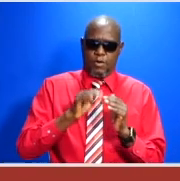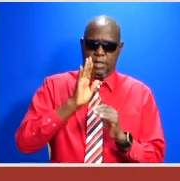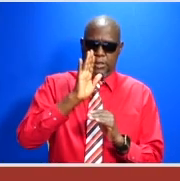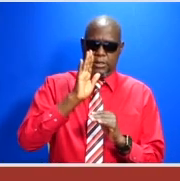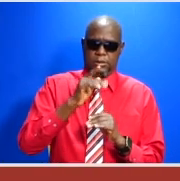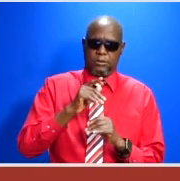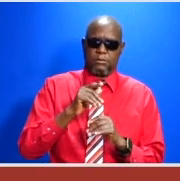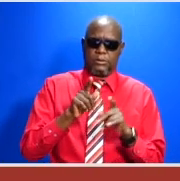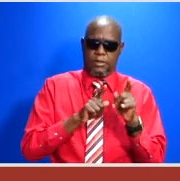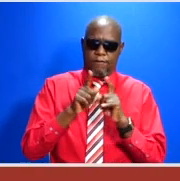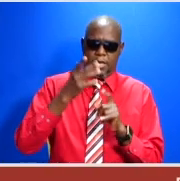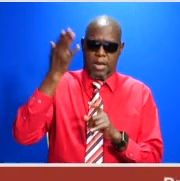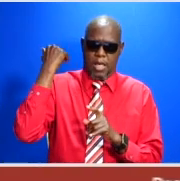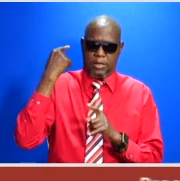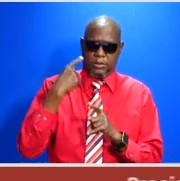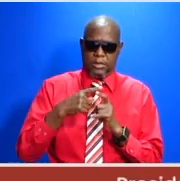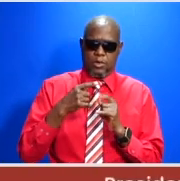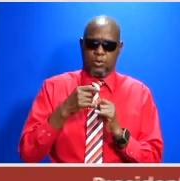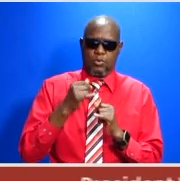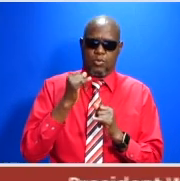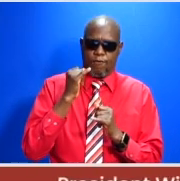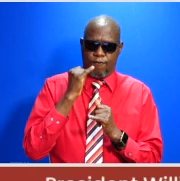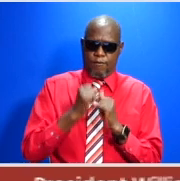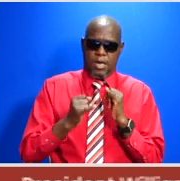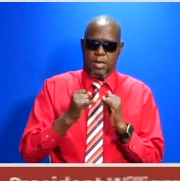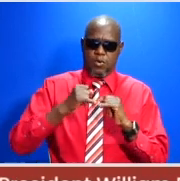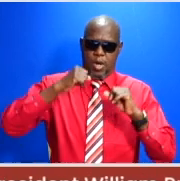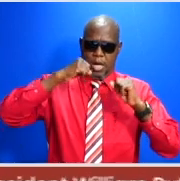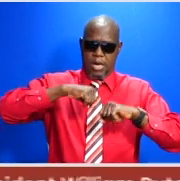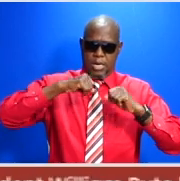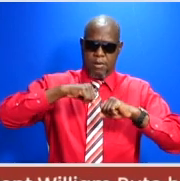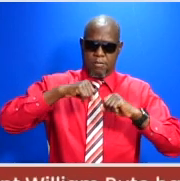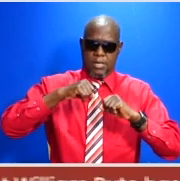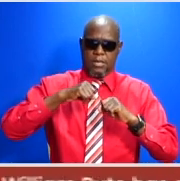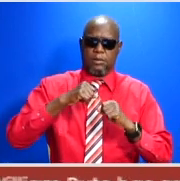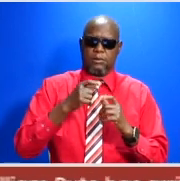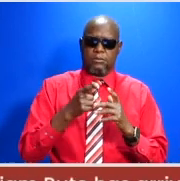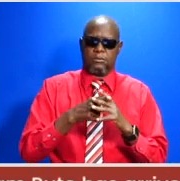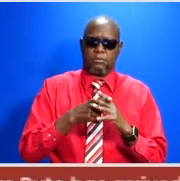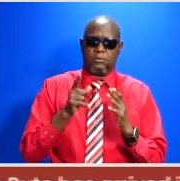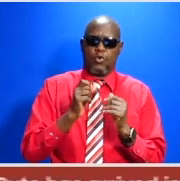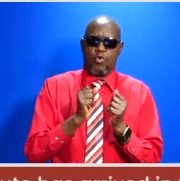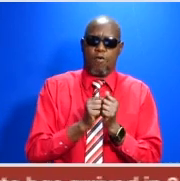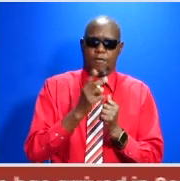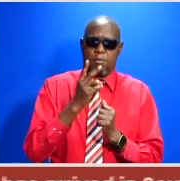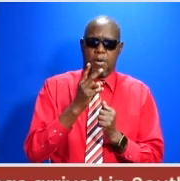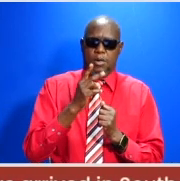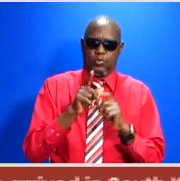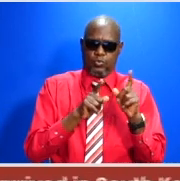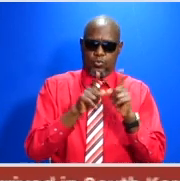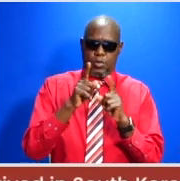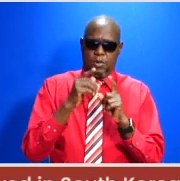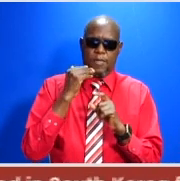The visit aims to finalize and sign various agreements that were initiated during his November tour. The head of state is also expected